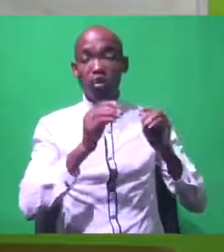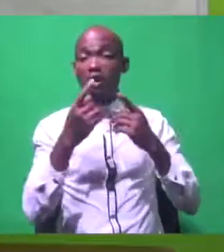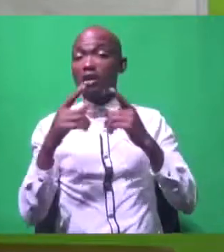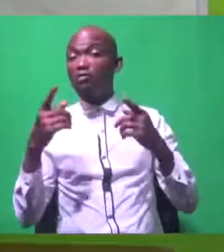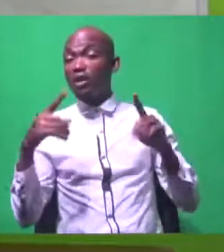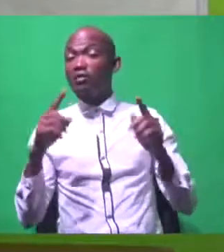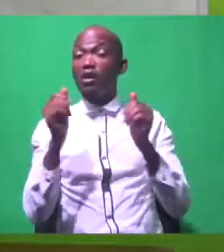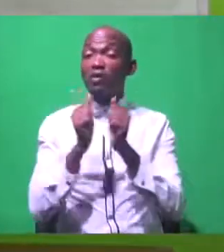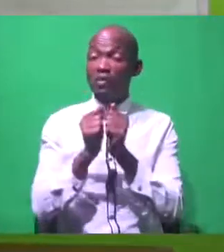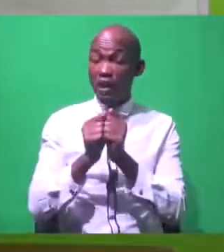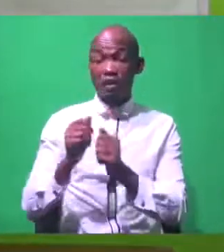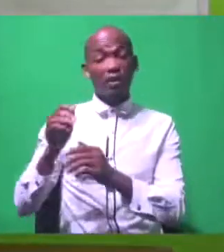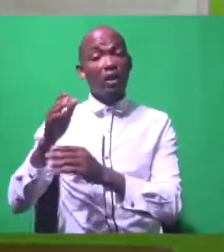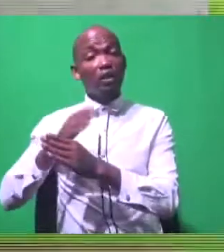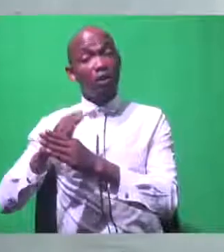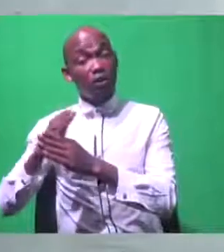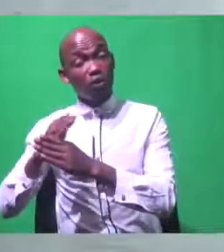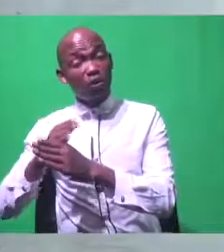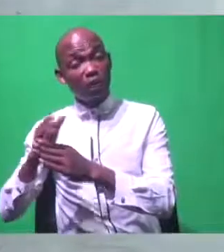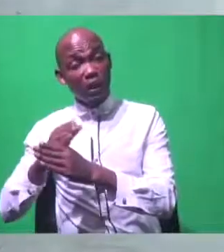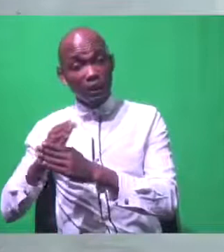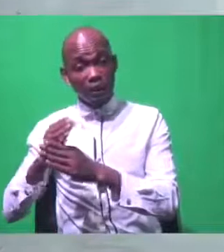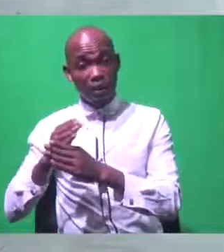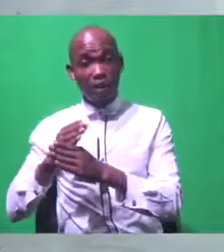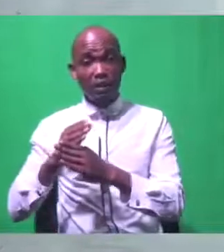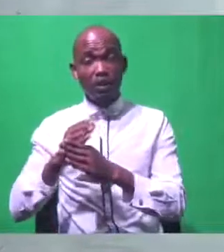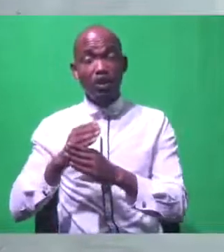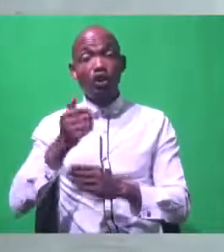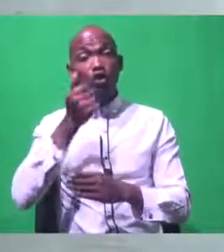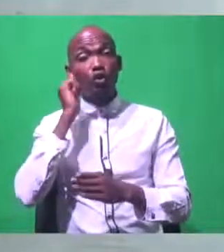concerning European continent